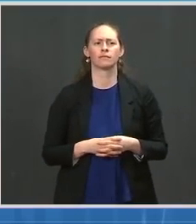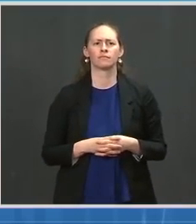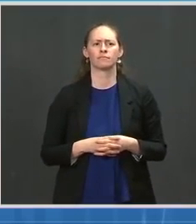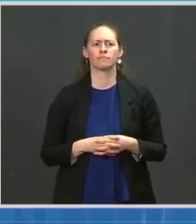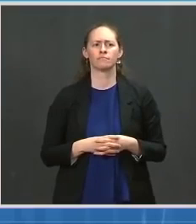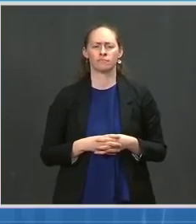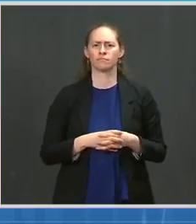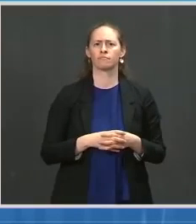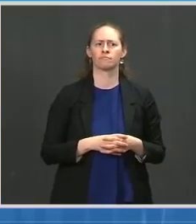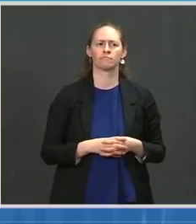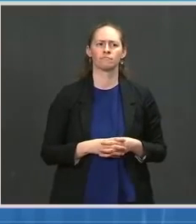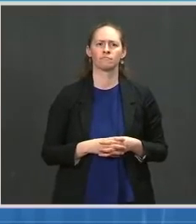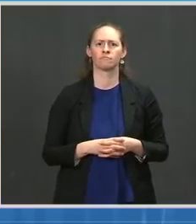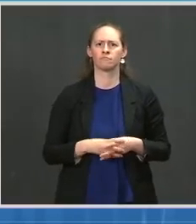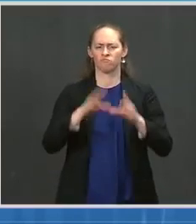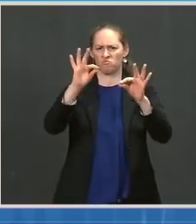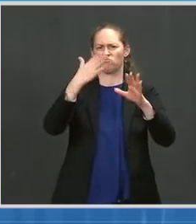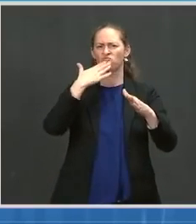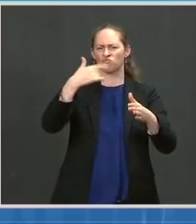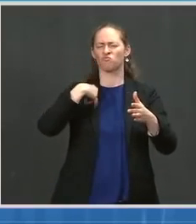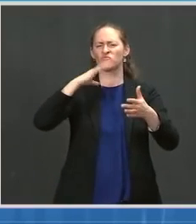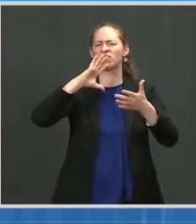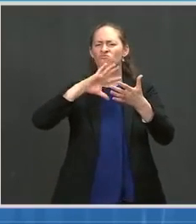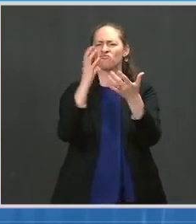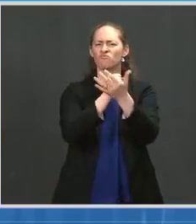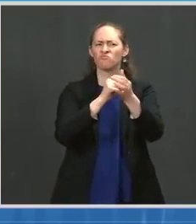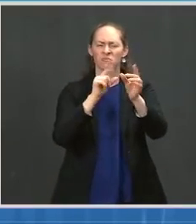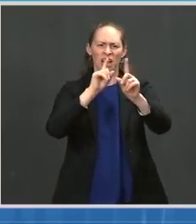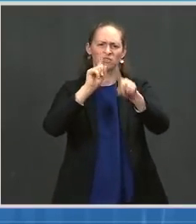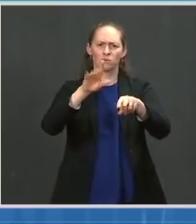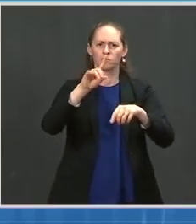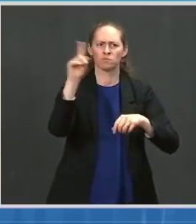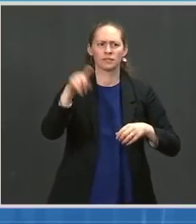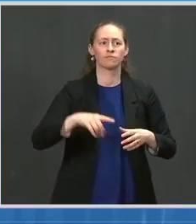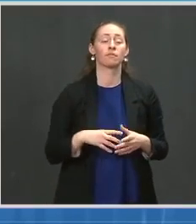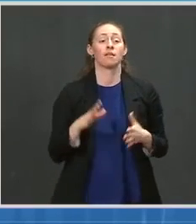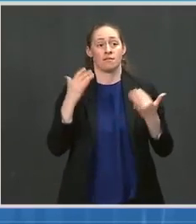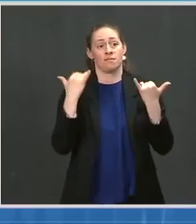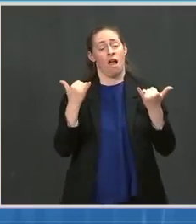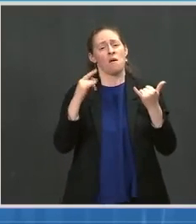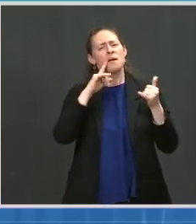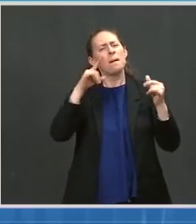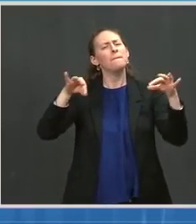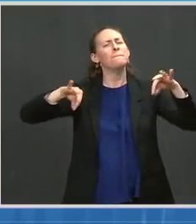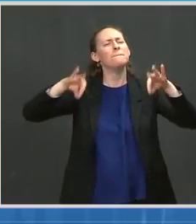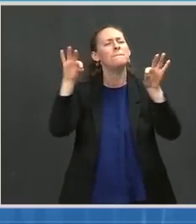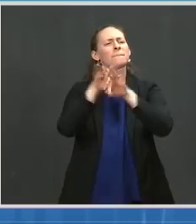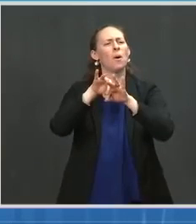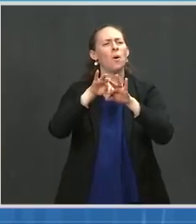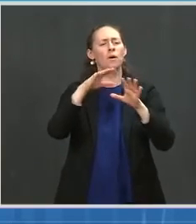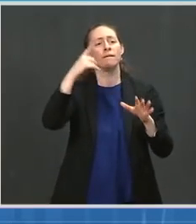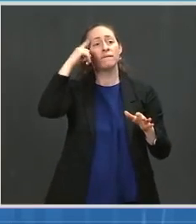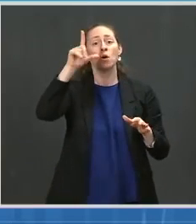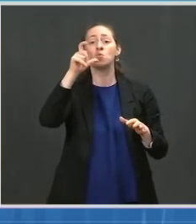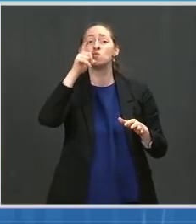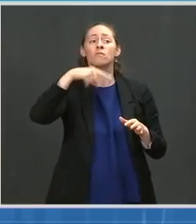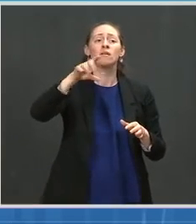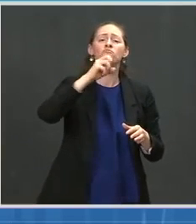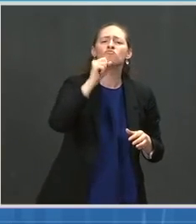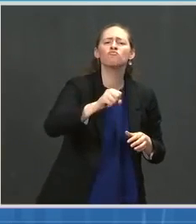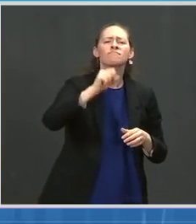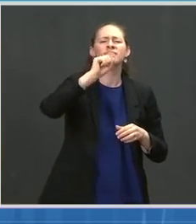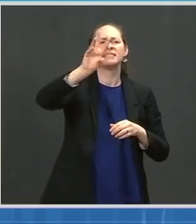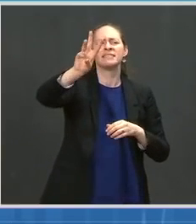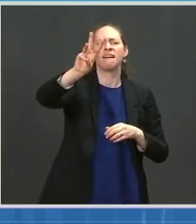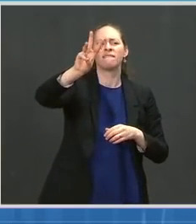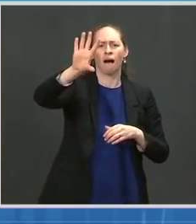Thanks, Shefali, for that question. And it's very important because we know that people above the age of 65 are at the highest risk of